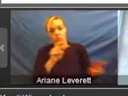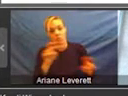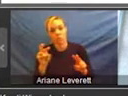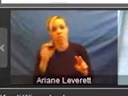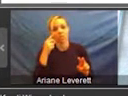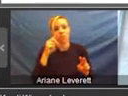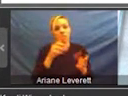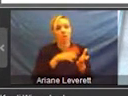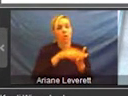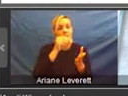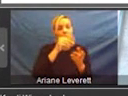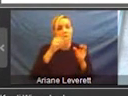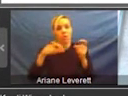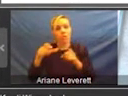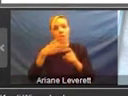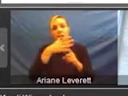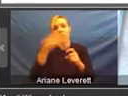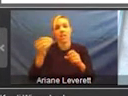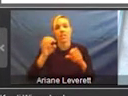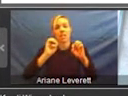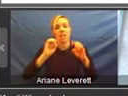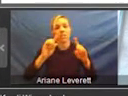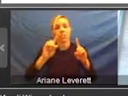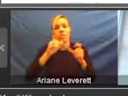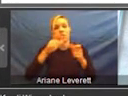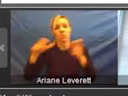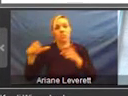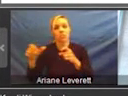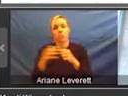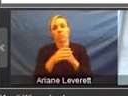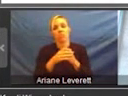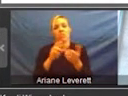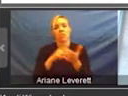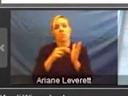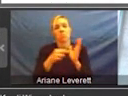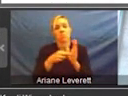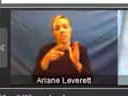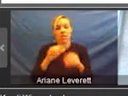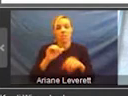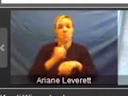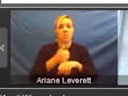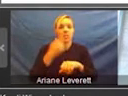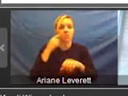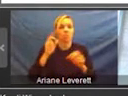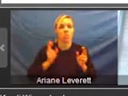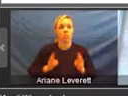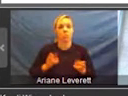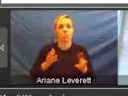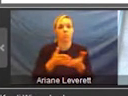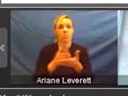means considering education as a basic human right and the foundation for a more just